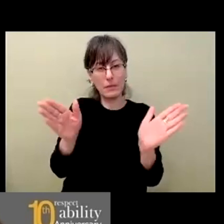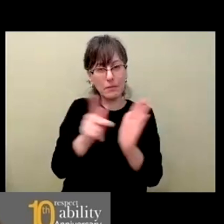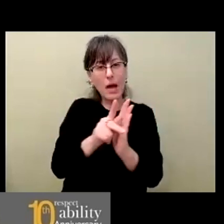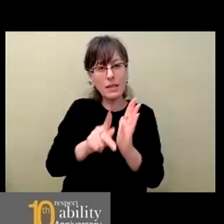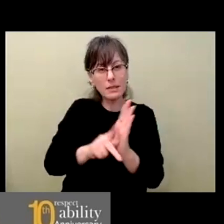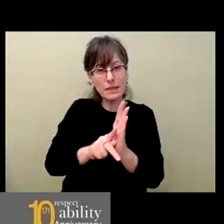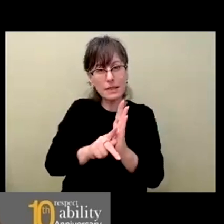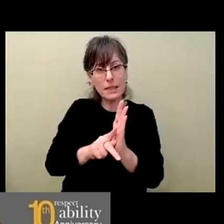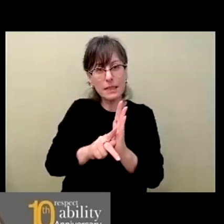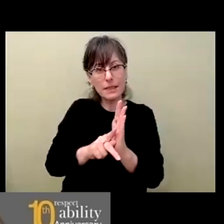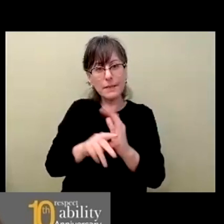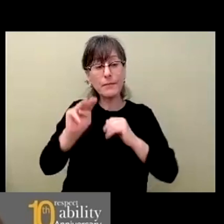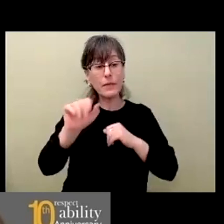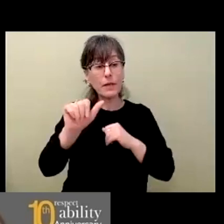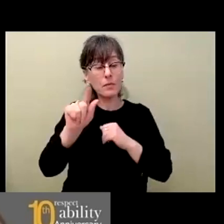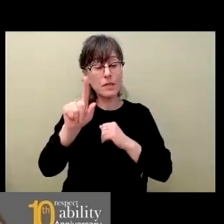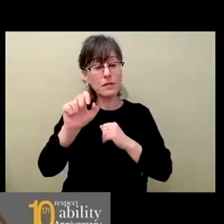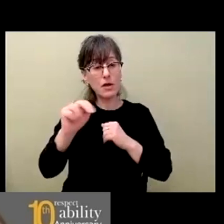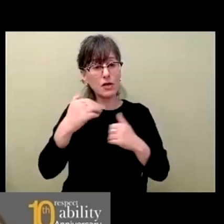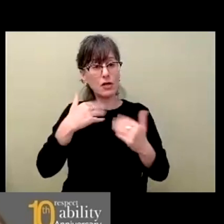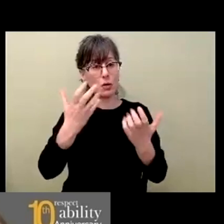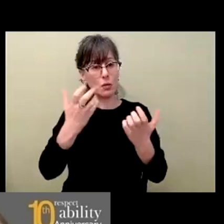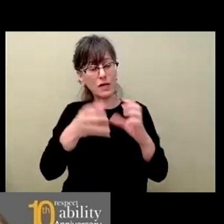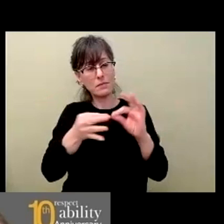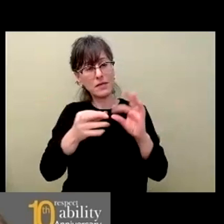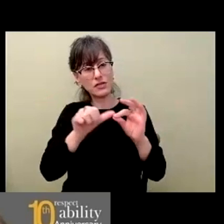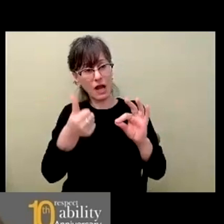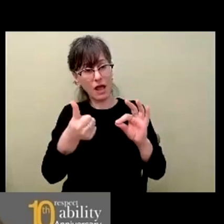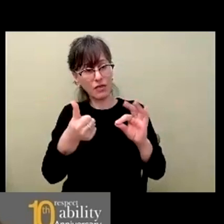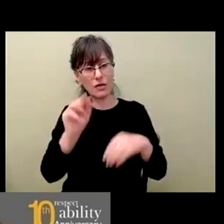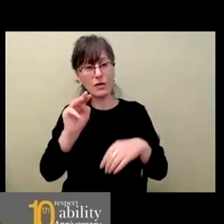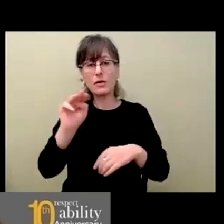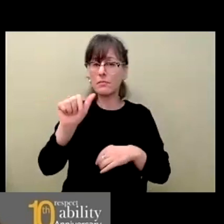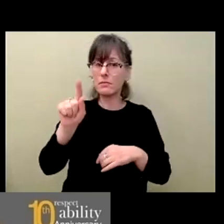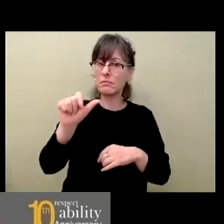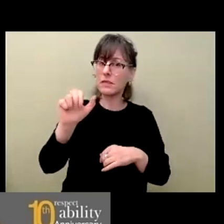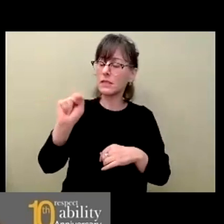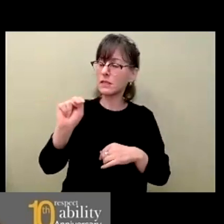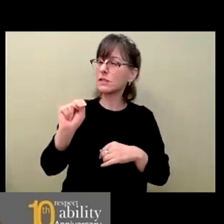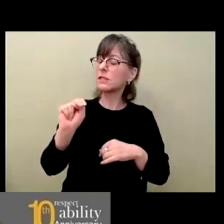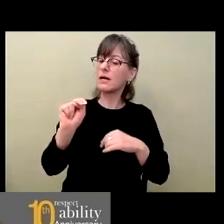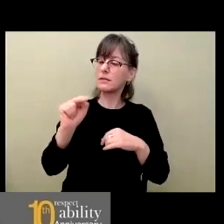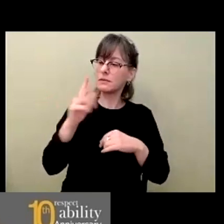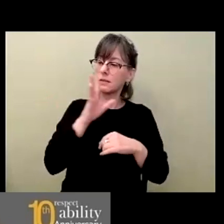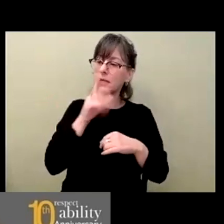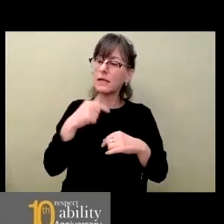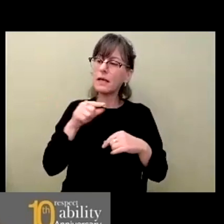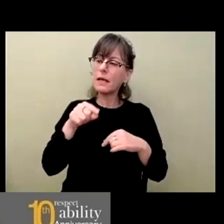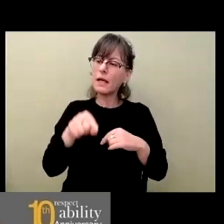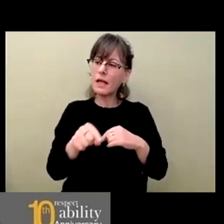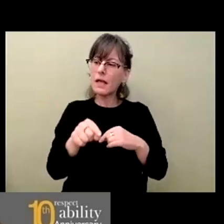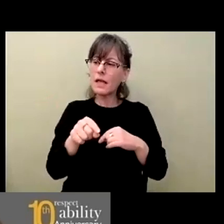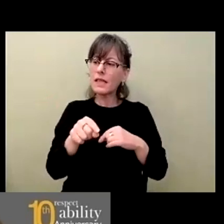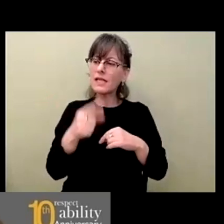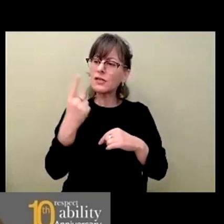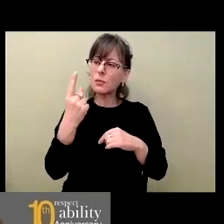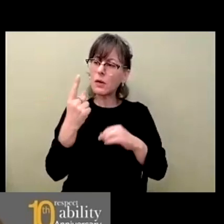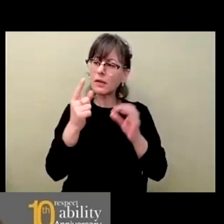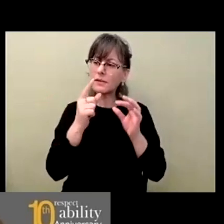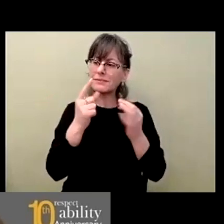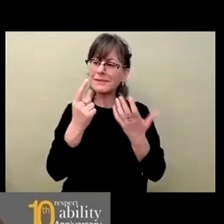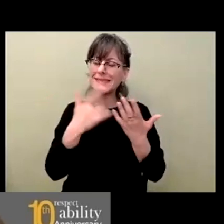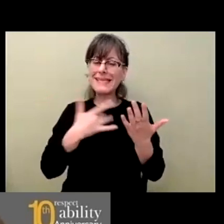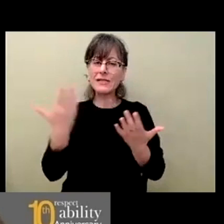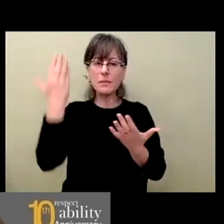skills or soft skills you'd like to mention? I do, and I think this one is critical and often overlooked. It's